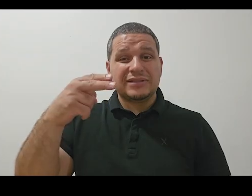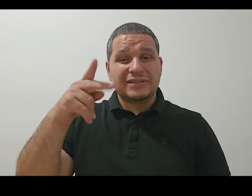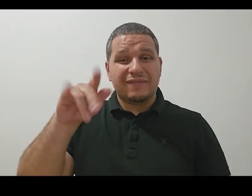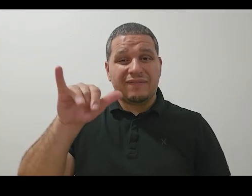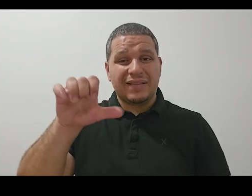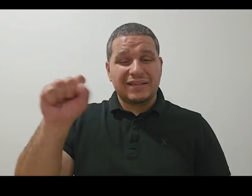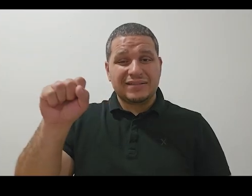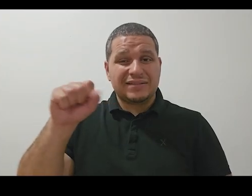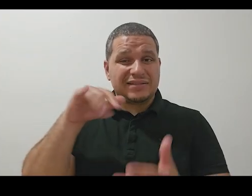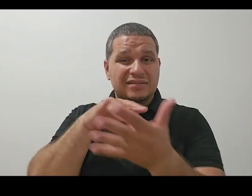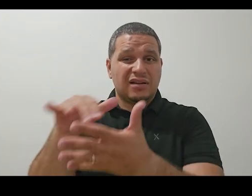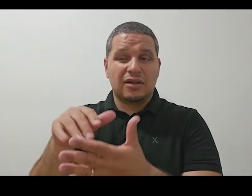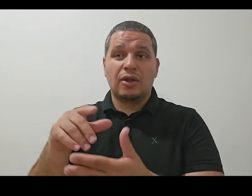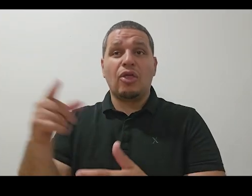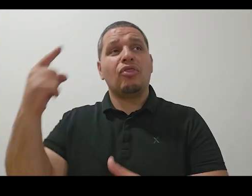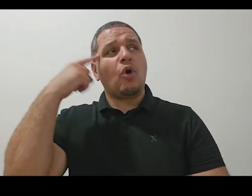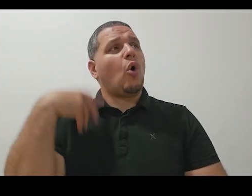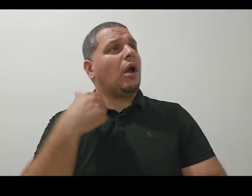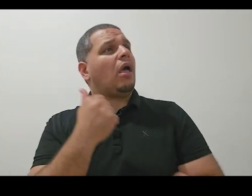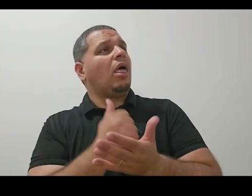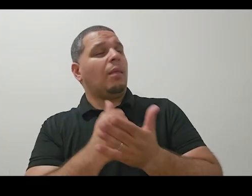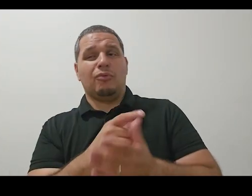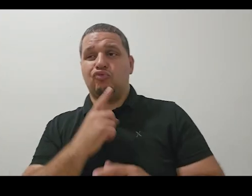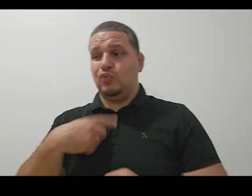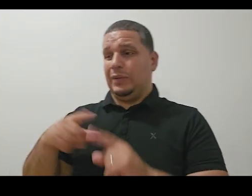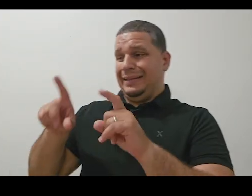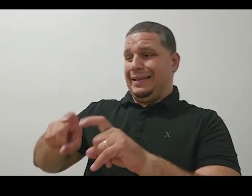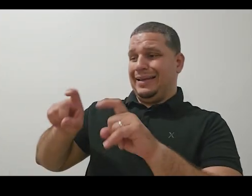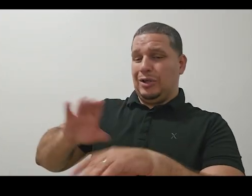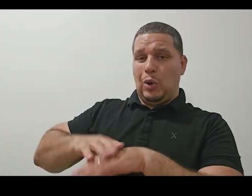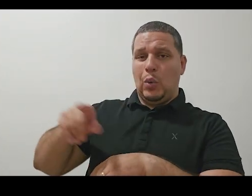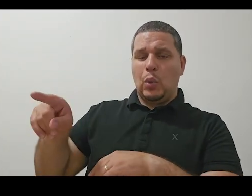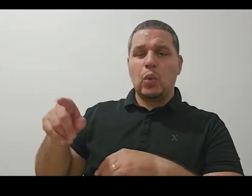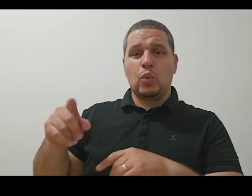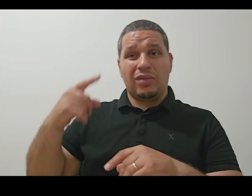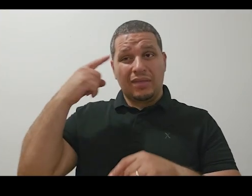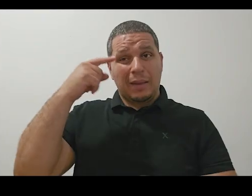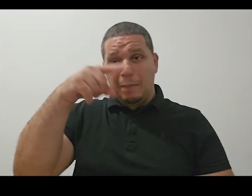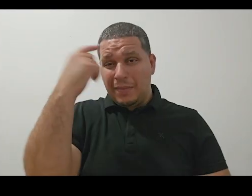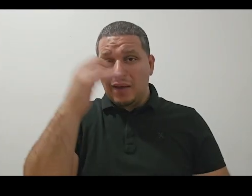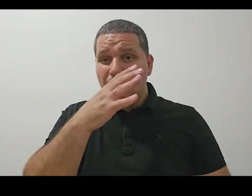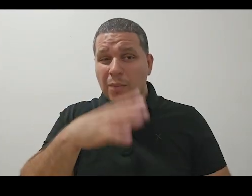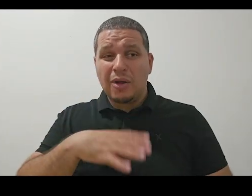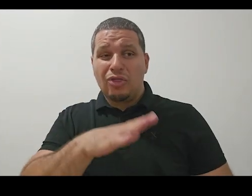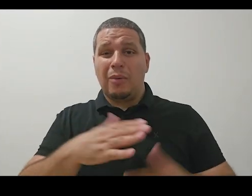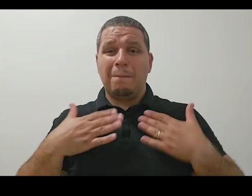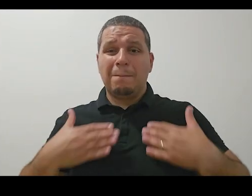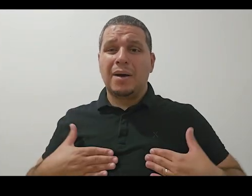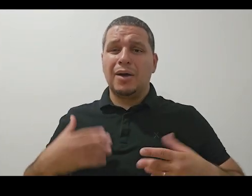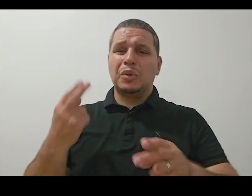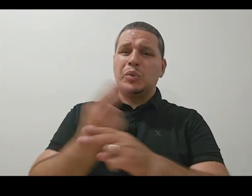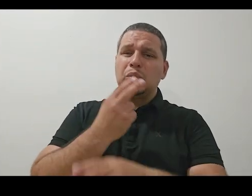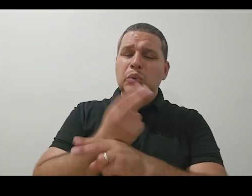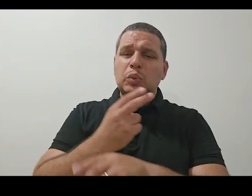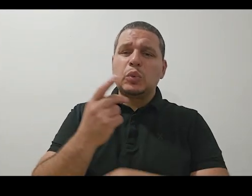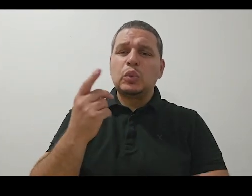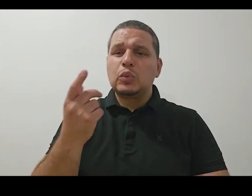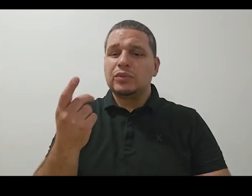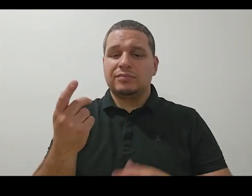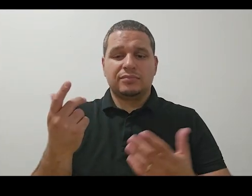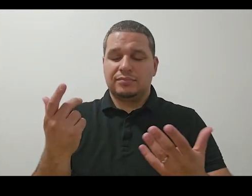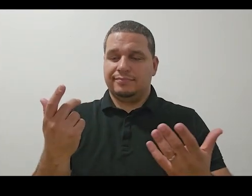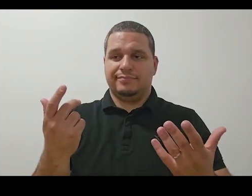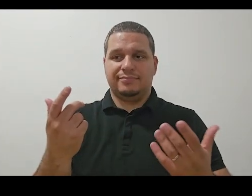they're actually being ex as experiment. And it's just like when you think about even Black women, their bodies are being used to like